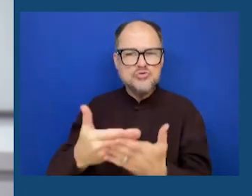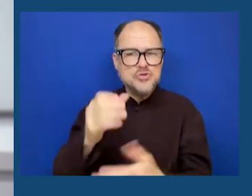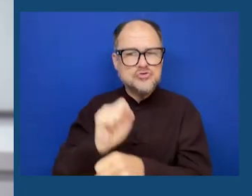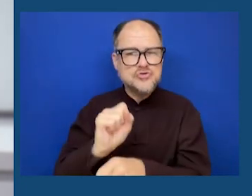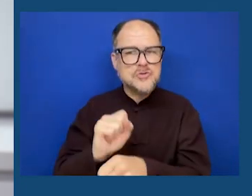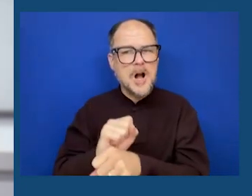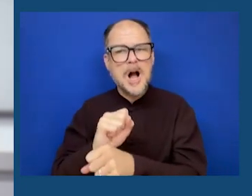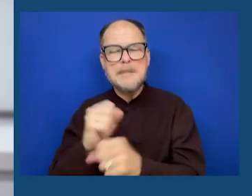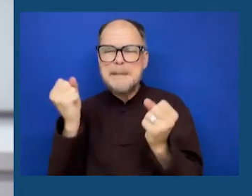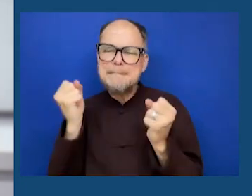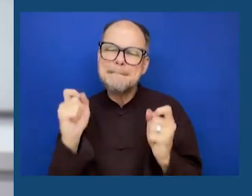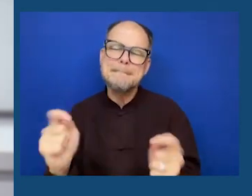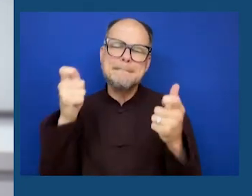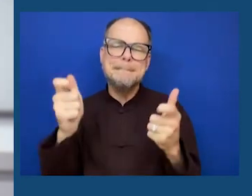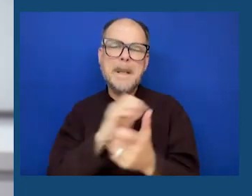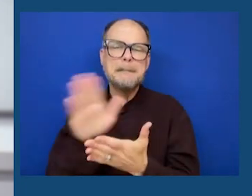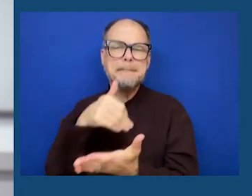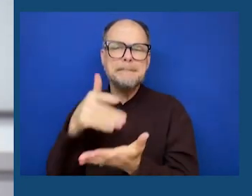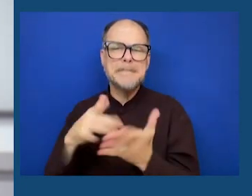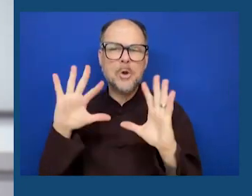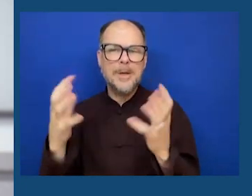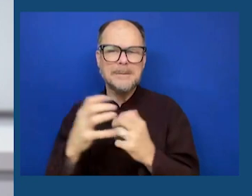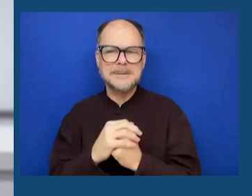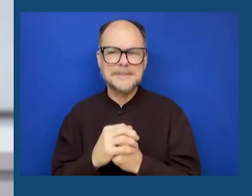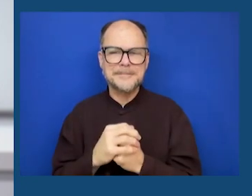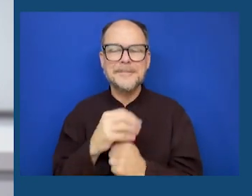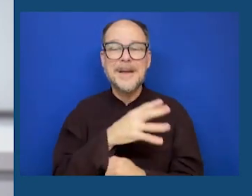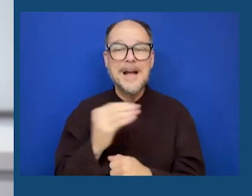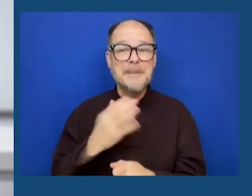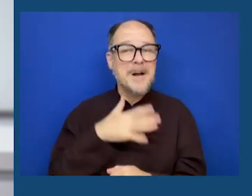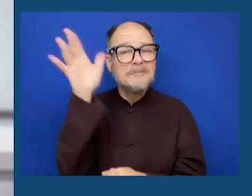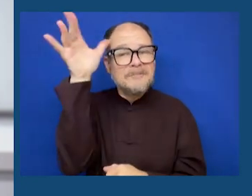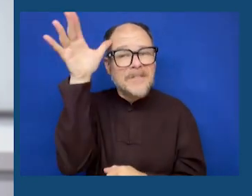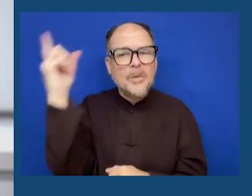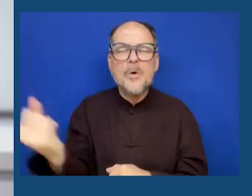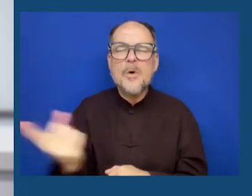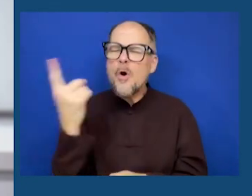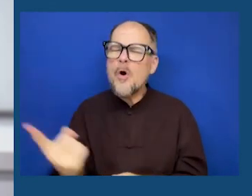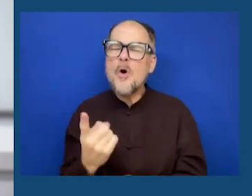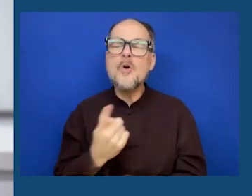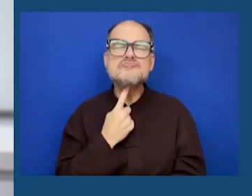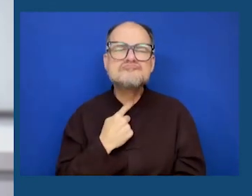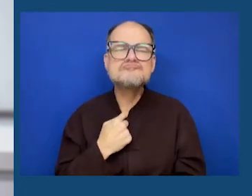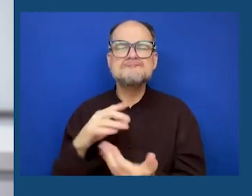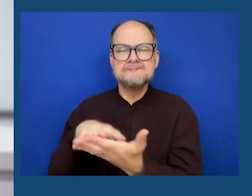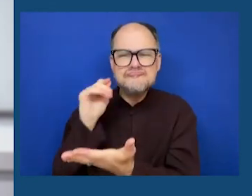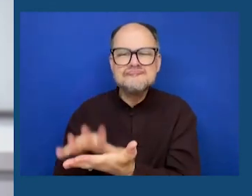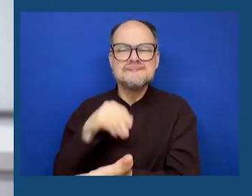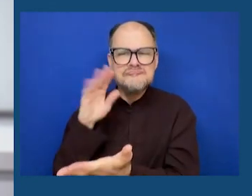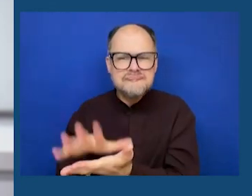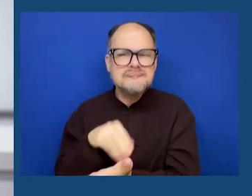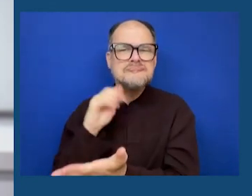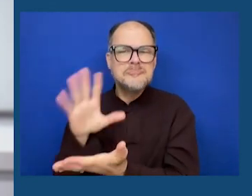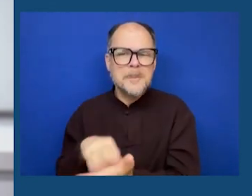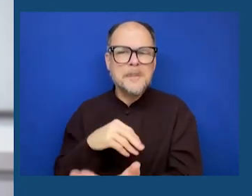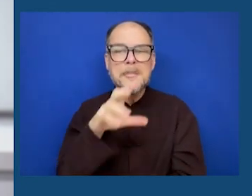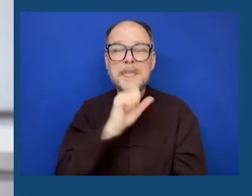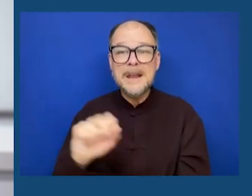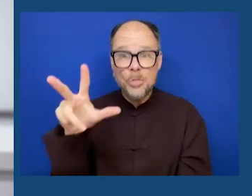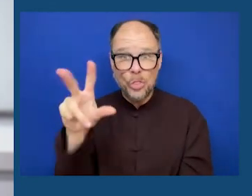always had this wanderlust. He always was making himself smarter, taking classes at night, getting a degree. When he was 30 years old,